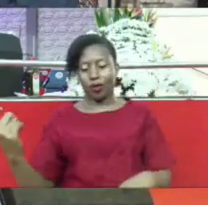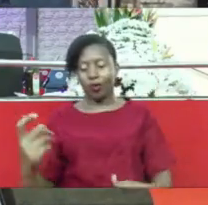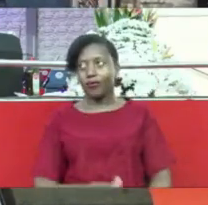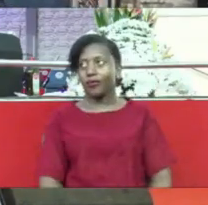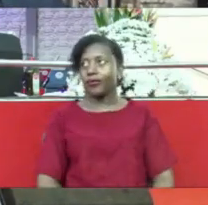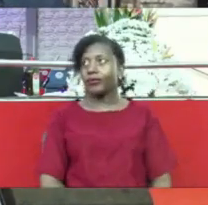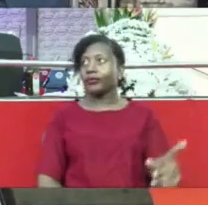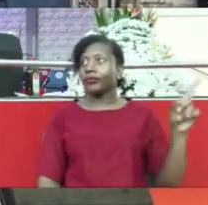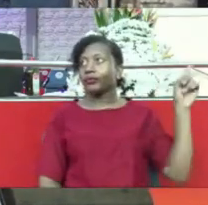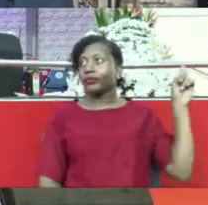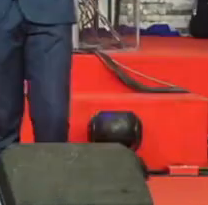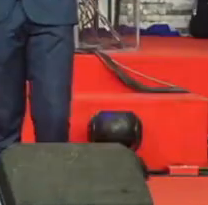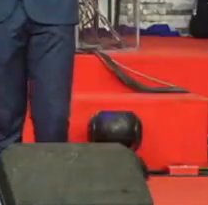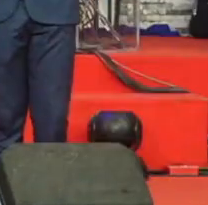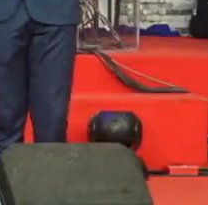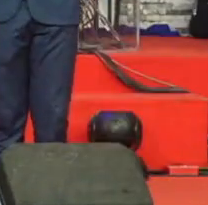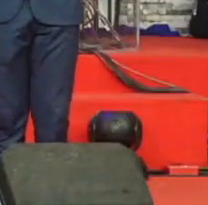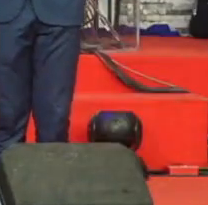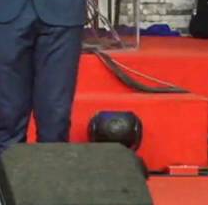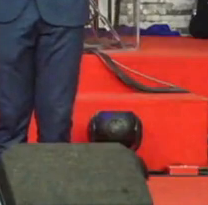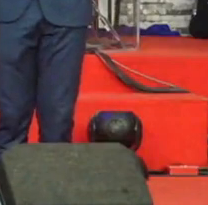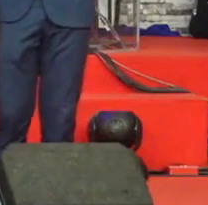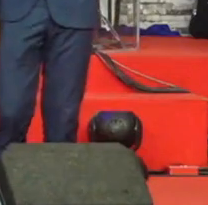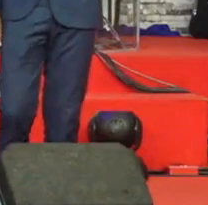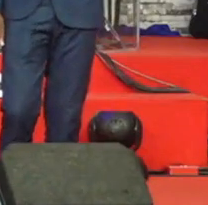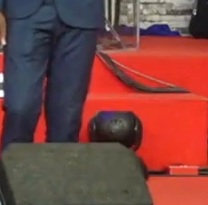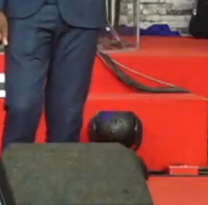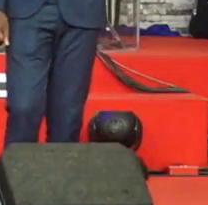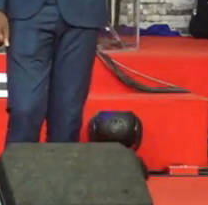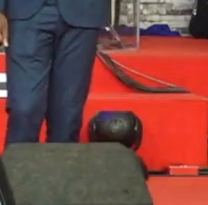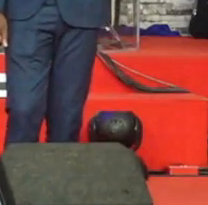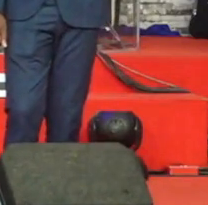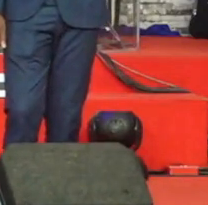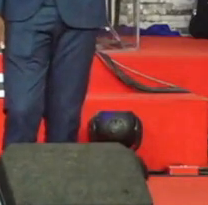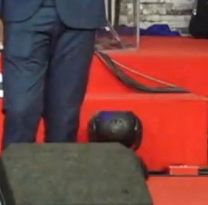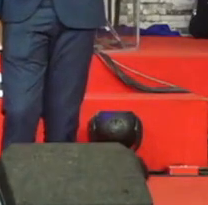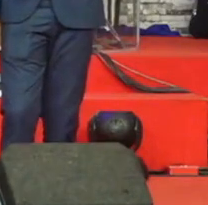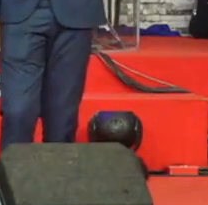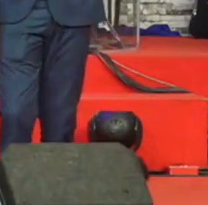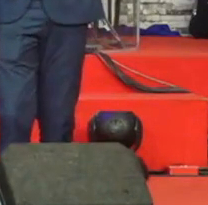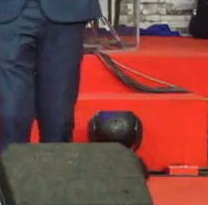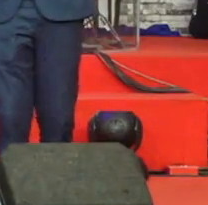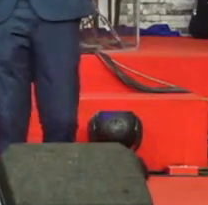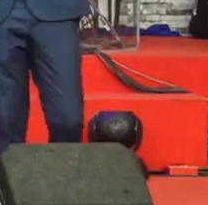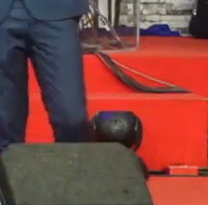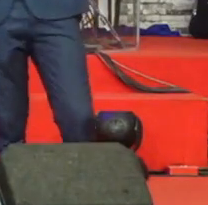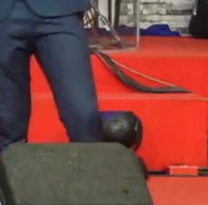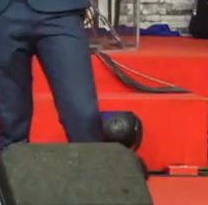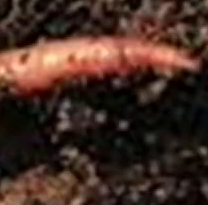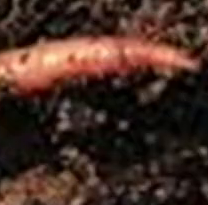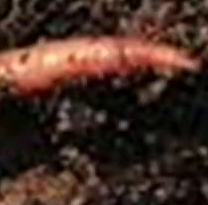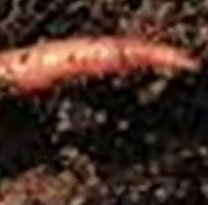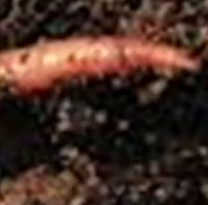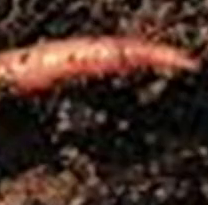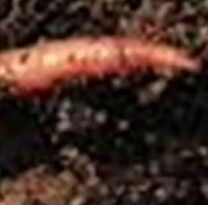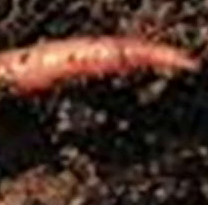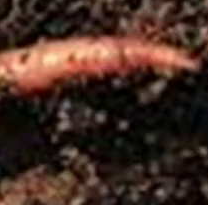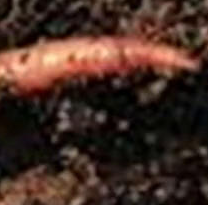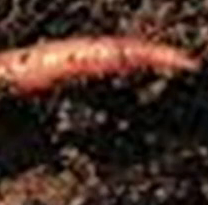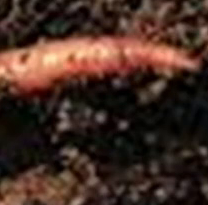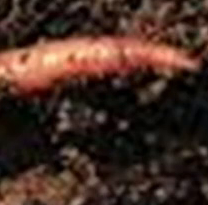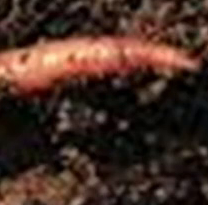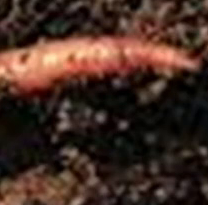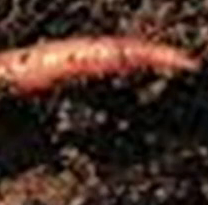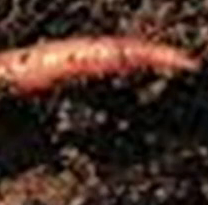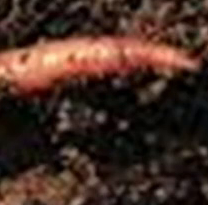picha hiyo ya mdudu. Jacob is a worm. Yakobo kama mdudu. Can you please,